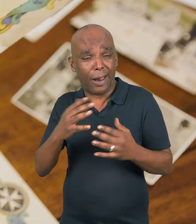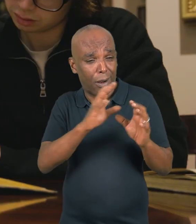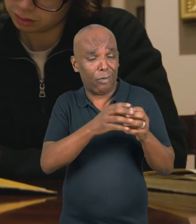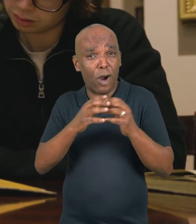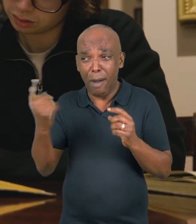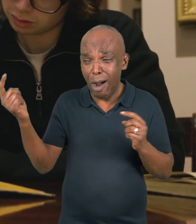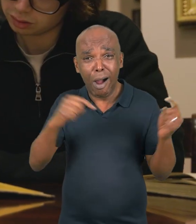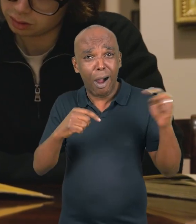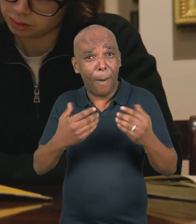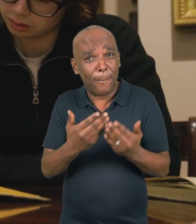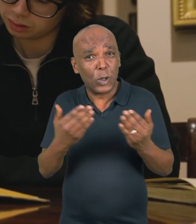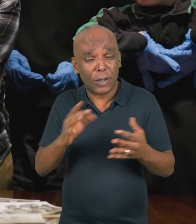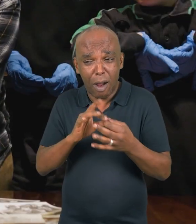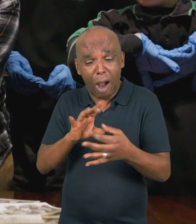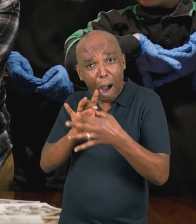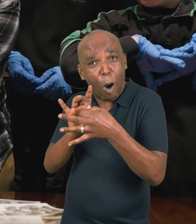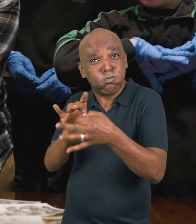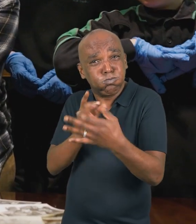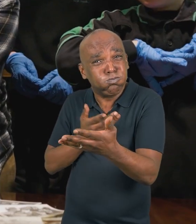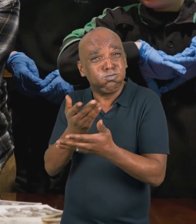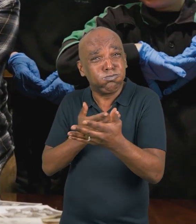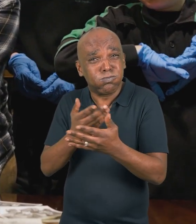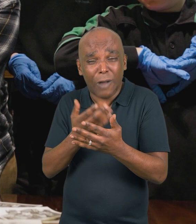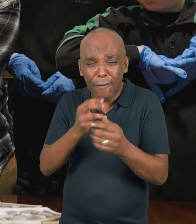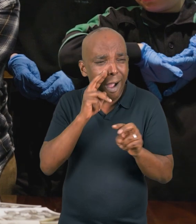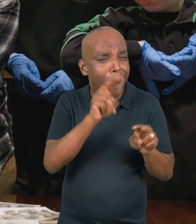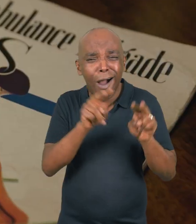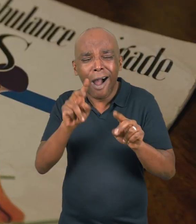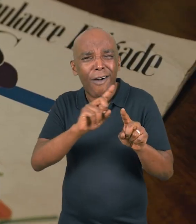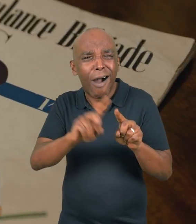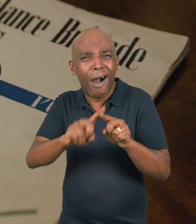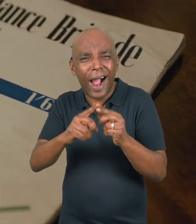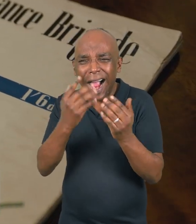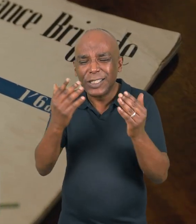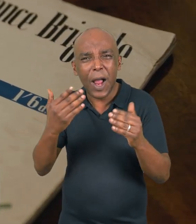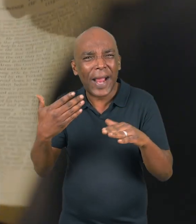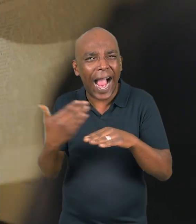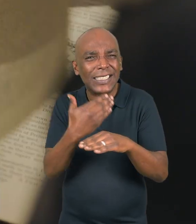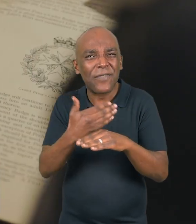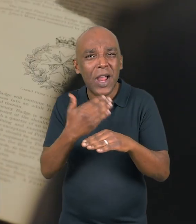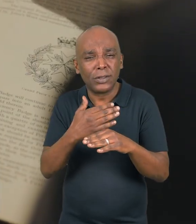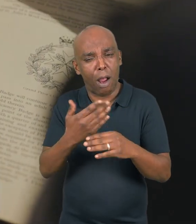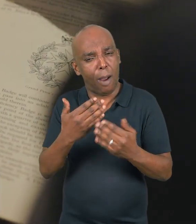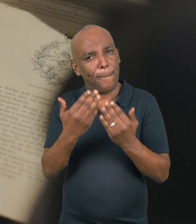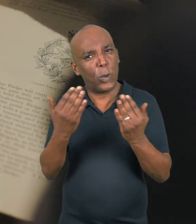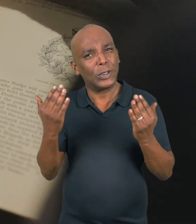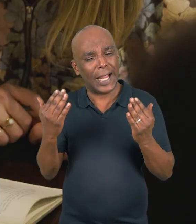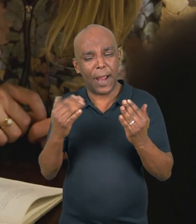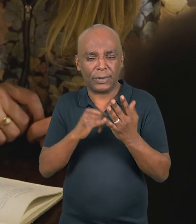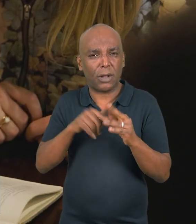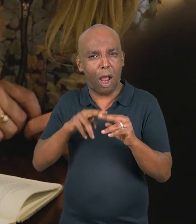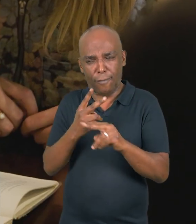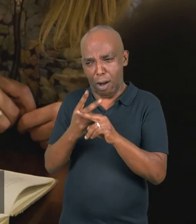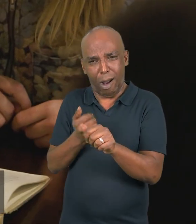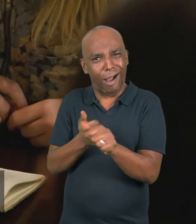both those groups often come to the museum and engage with the various exhibits and activities put on by the museum